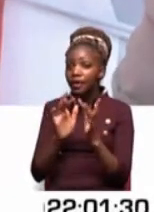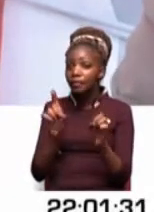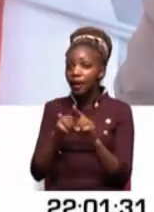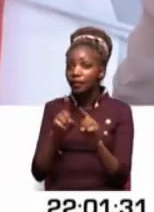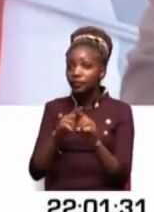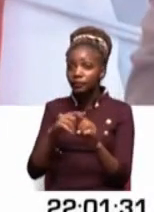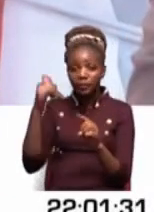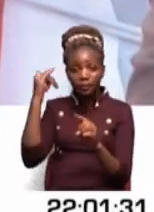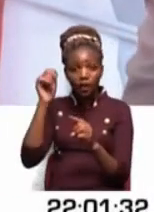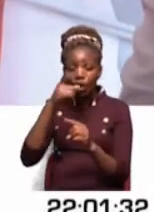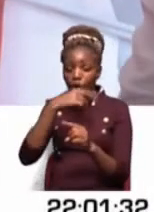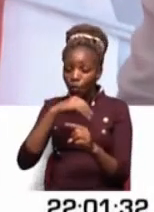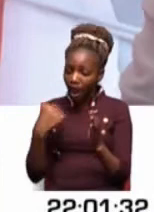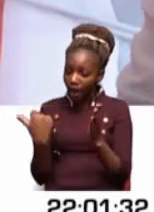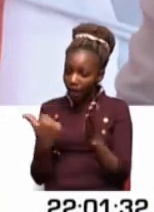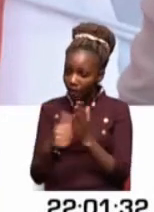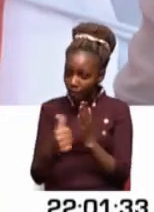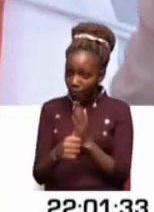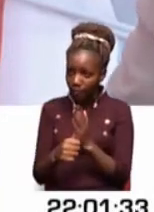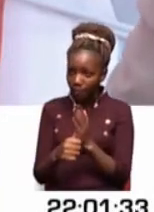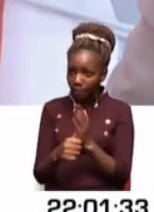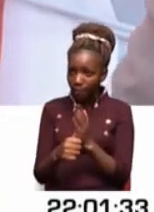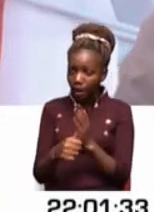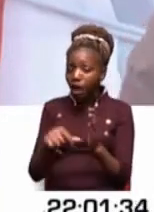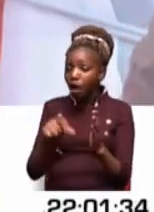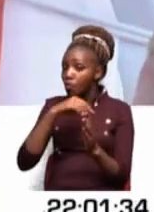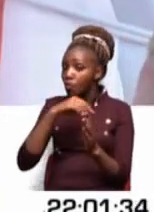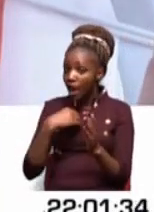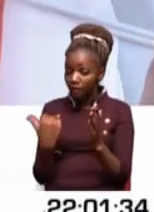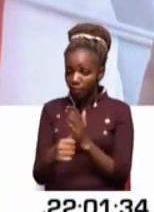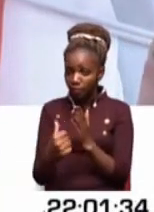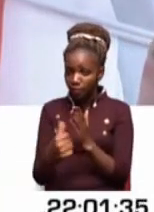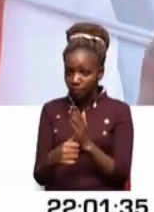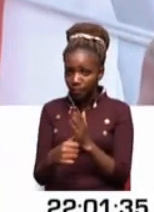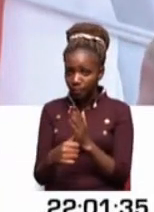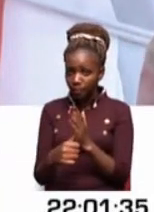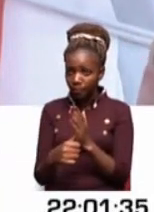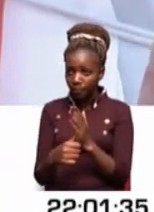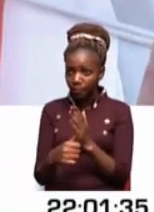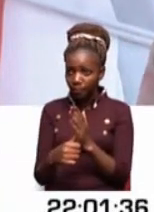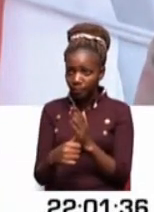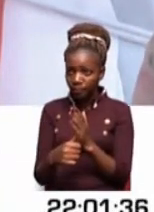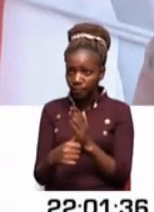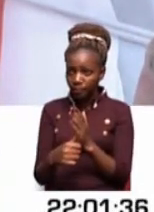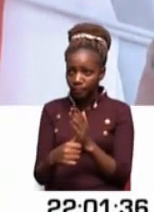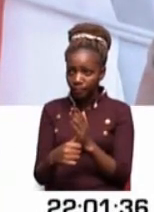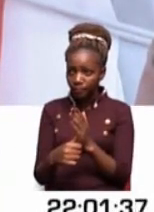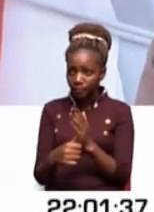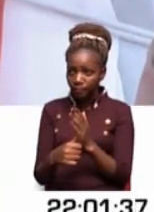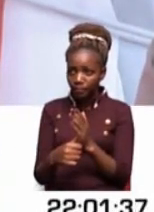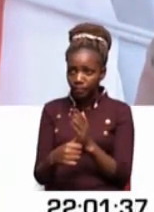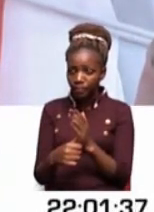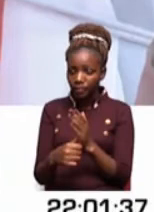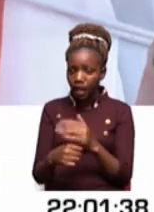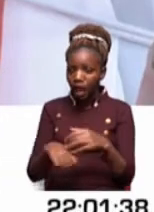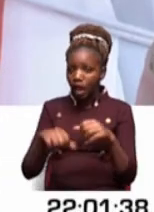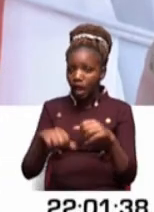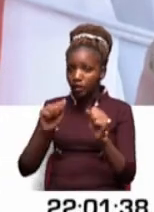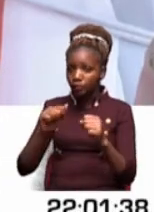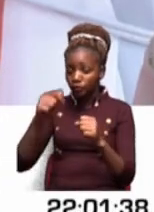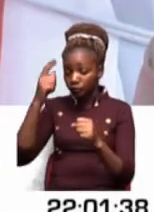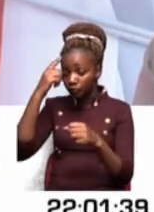And Mheshimiwa alluded to several very good points, which I would only challenge him and ask him, can you imagine if His Excellency Mwai